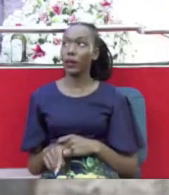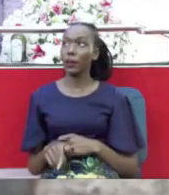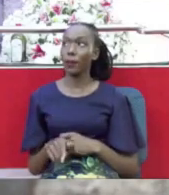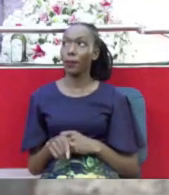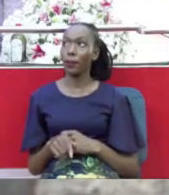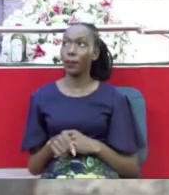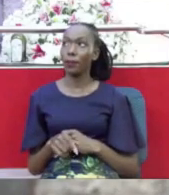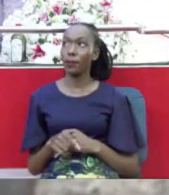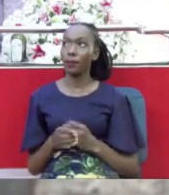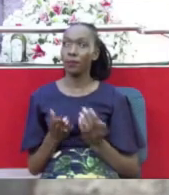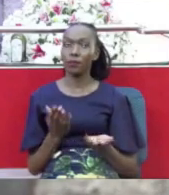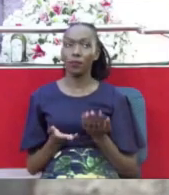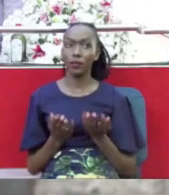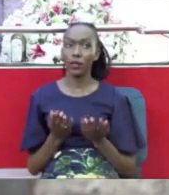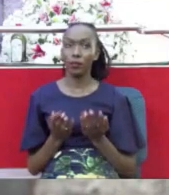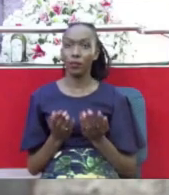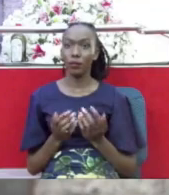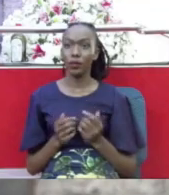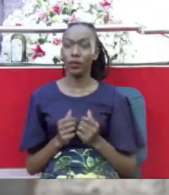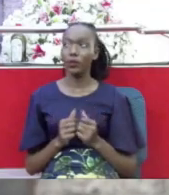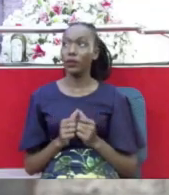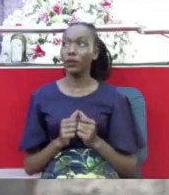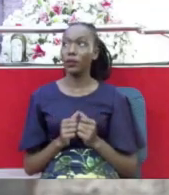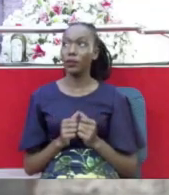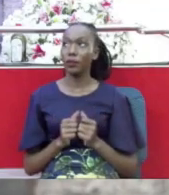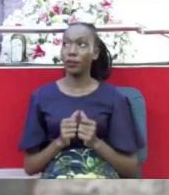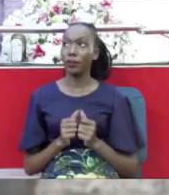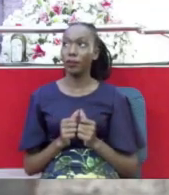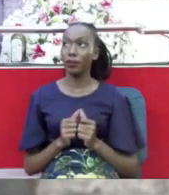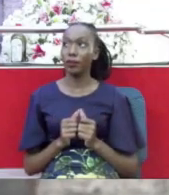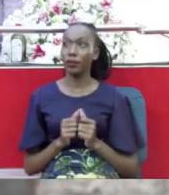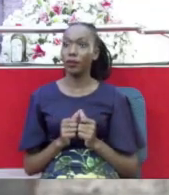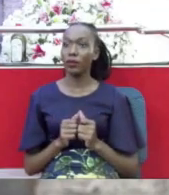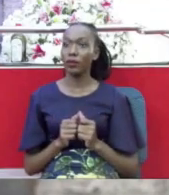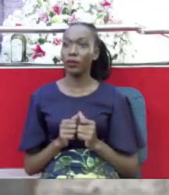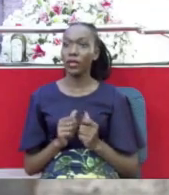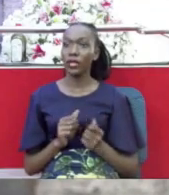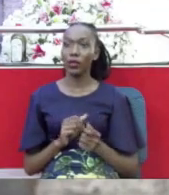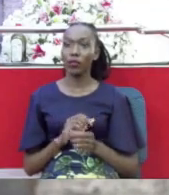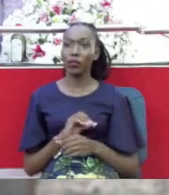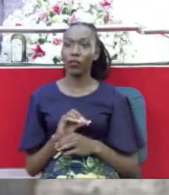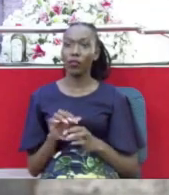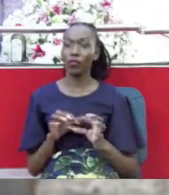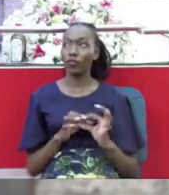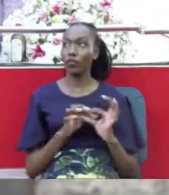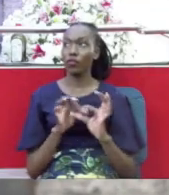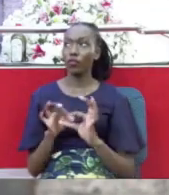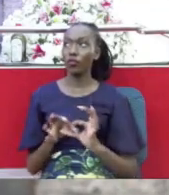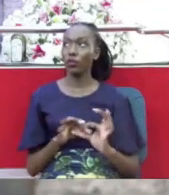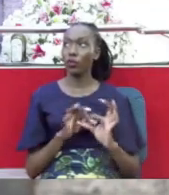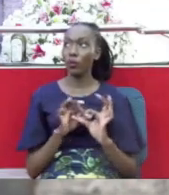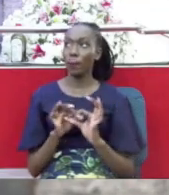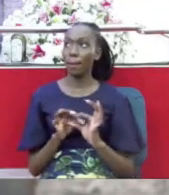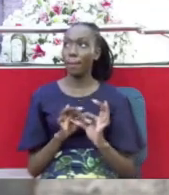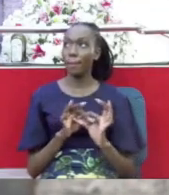might be associated with, just could be. Inaweza kuwa inahusiana na kitu tu. You know that scripture we hang in our